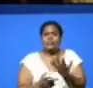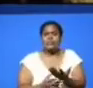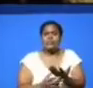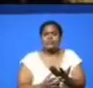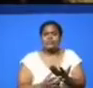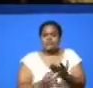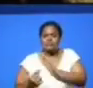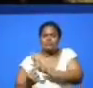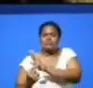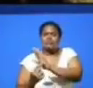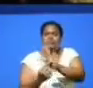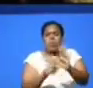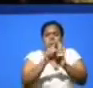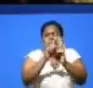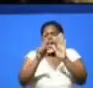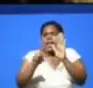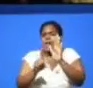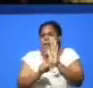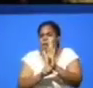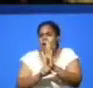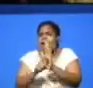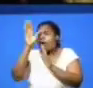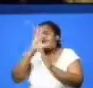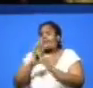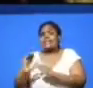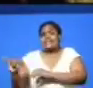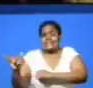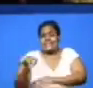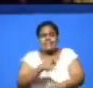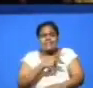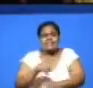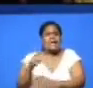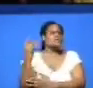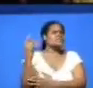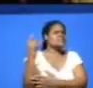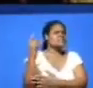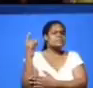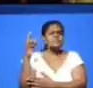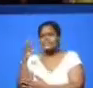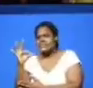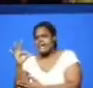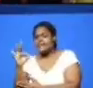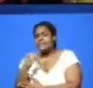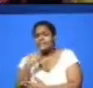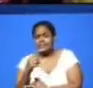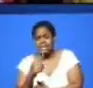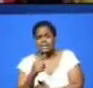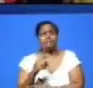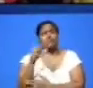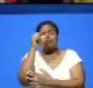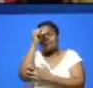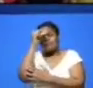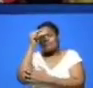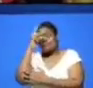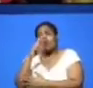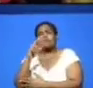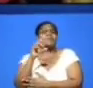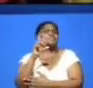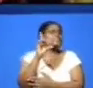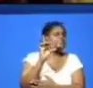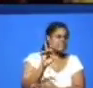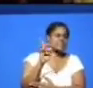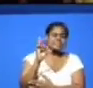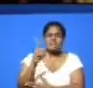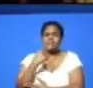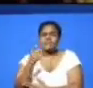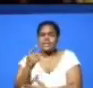of God, the same thing that Psalm 19 said is the same thing that Romans 7 says, the same thing that David said that